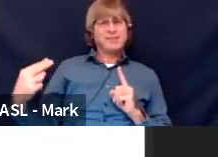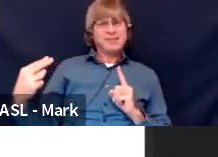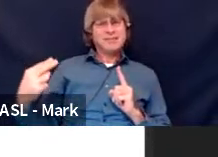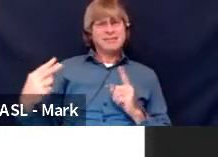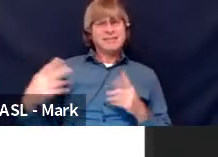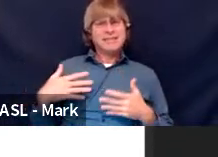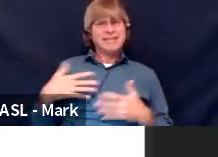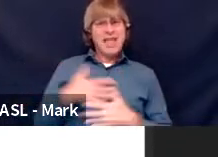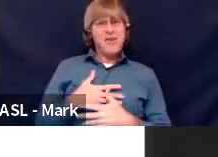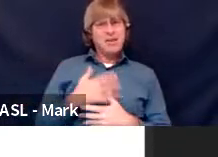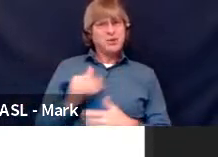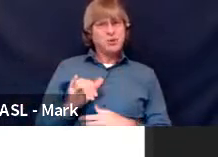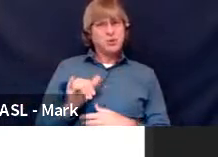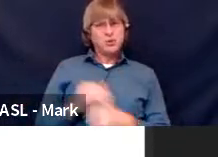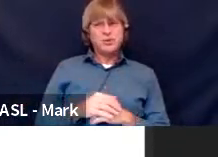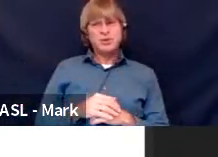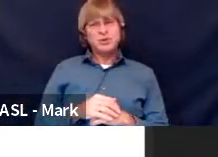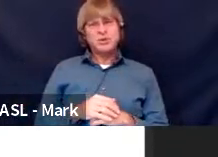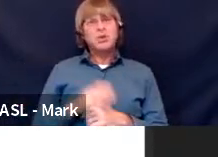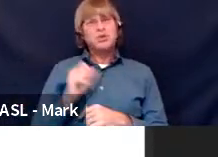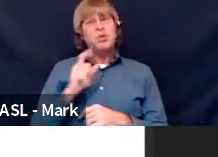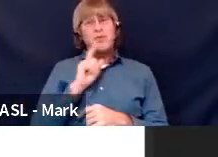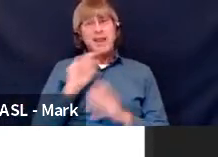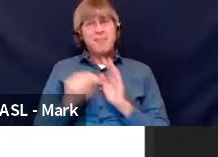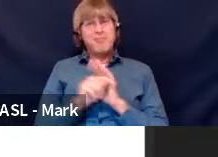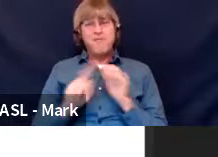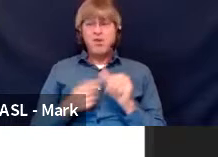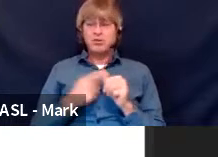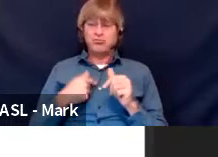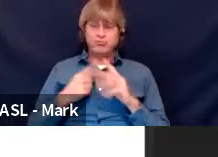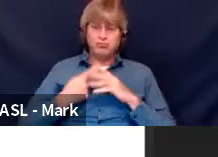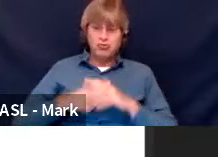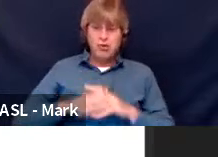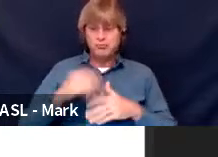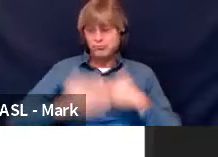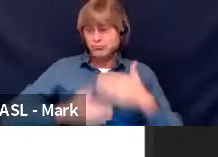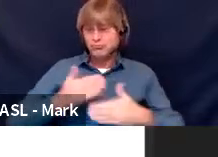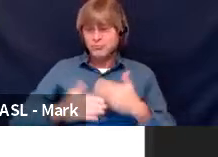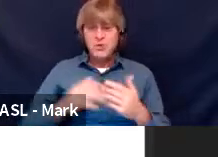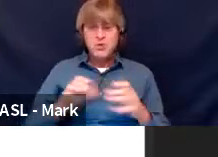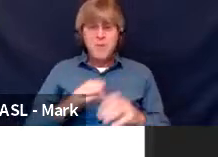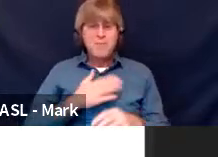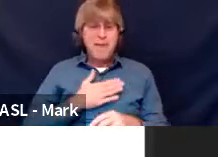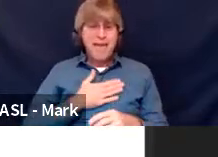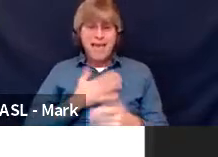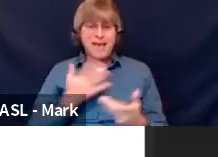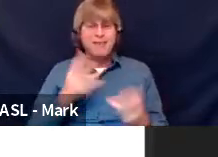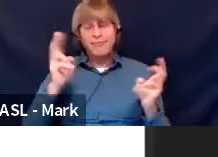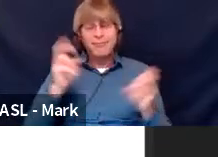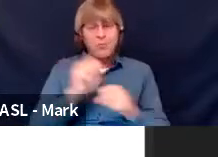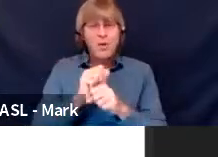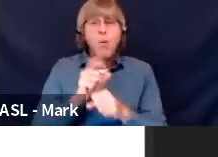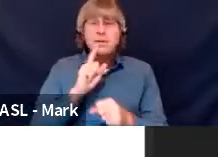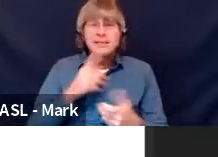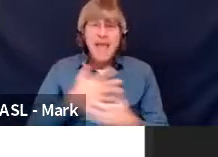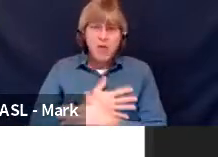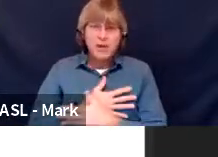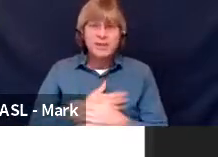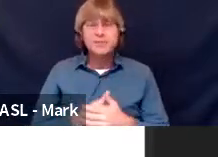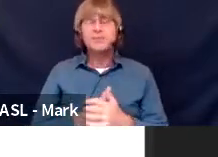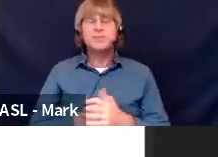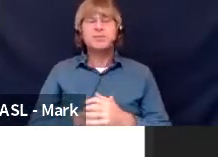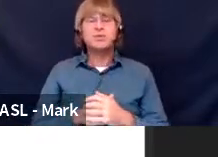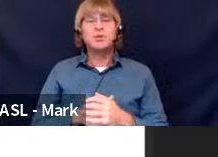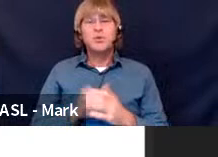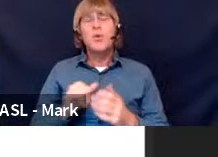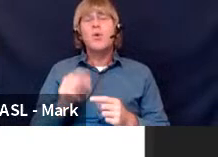that's scary. And so it was scary when I first started doing my thing, if you will. And so